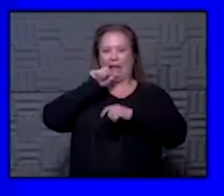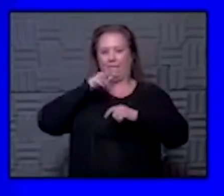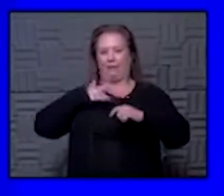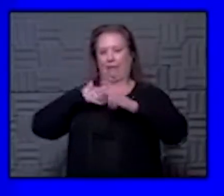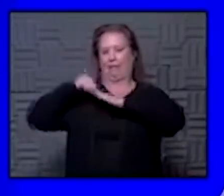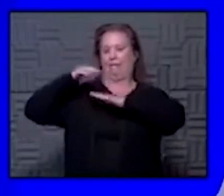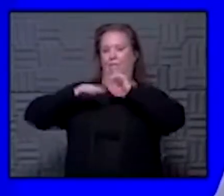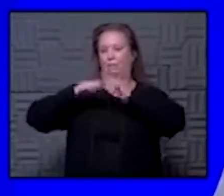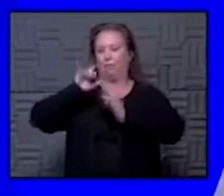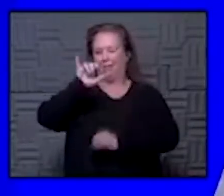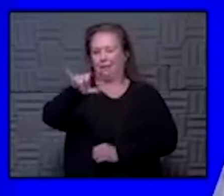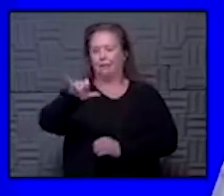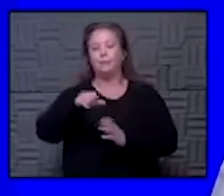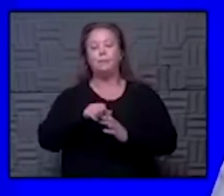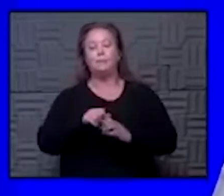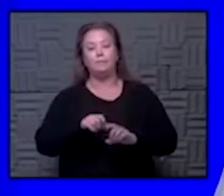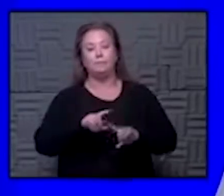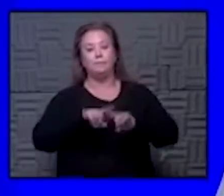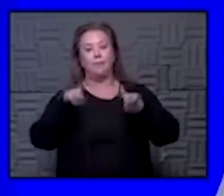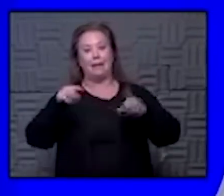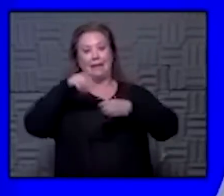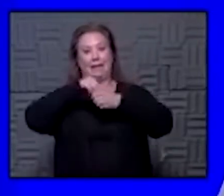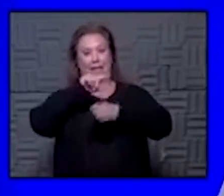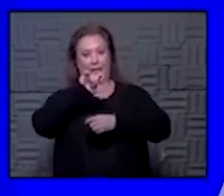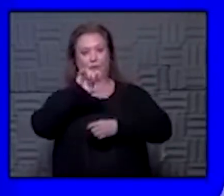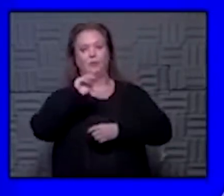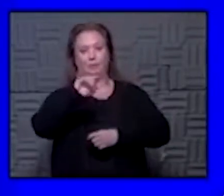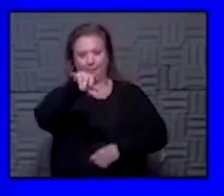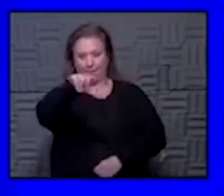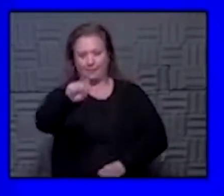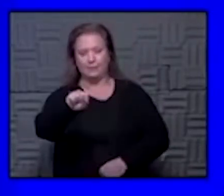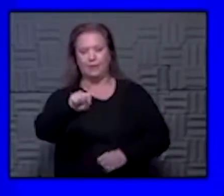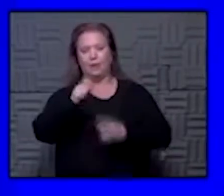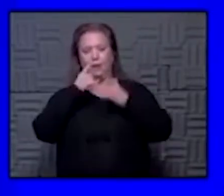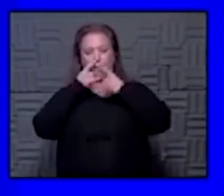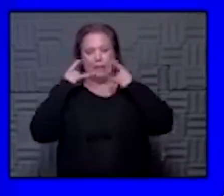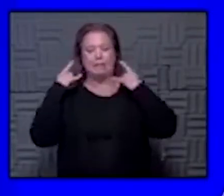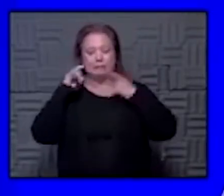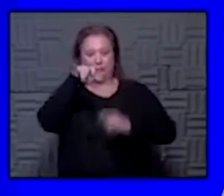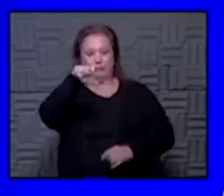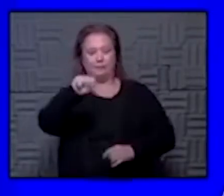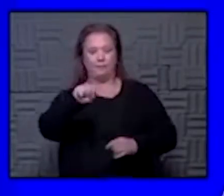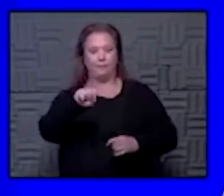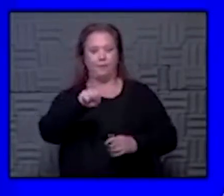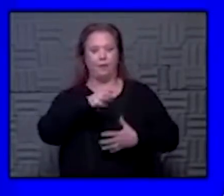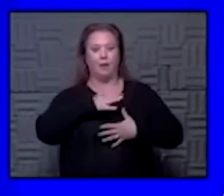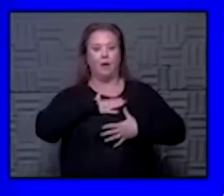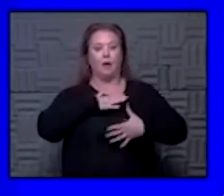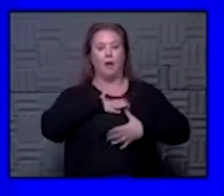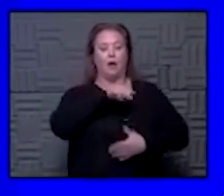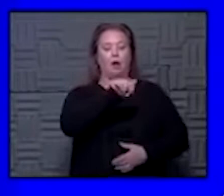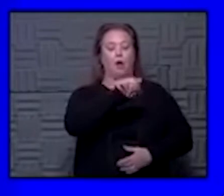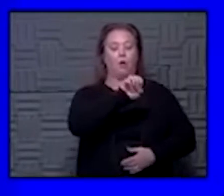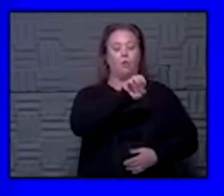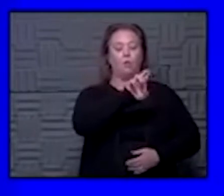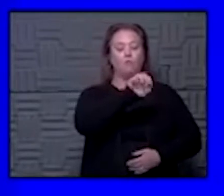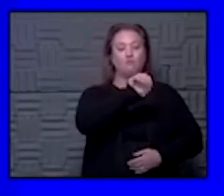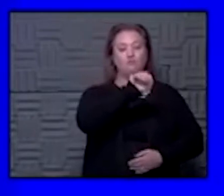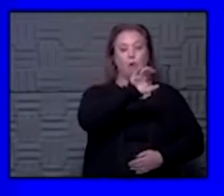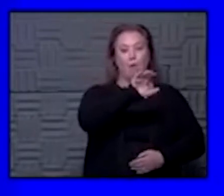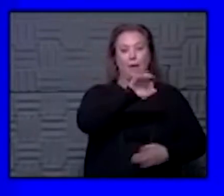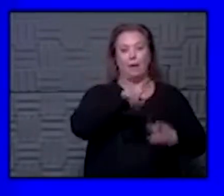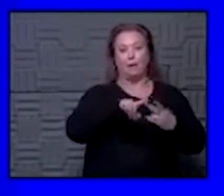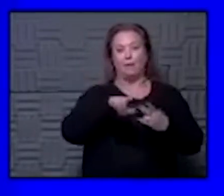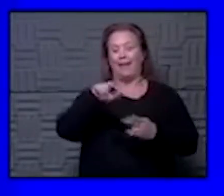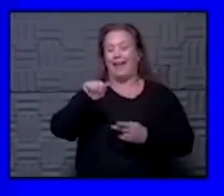about that. However, when I'm in the gym, I am absolutely wearing a mask. So I think it's a matter of aerobic versus anaerobic activity.